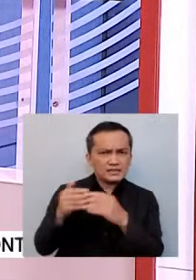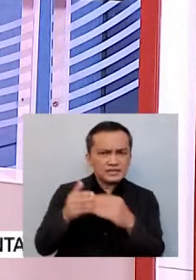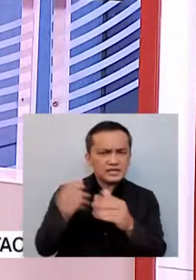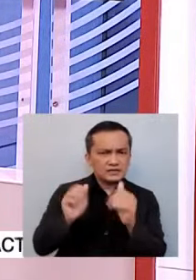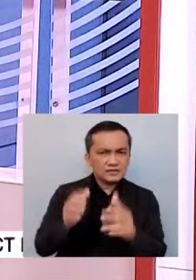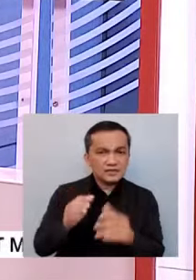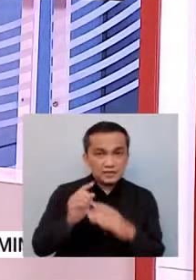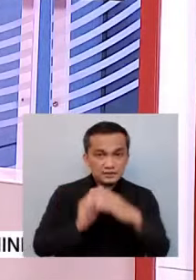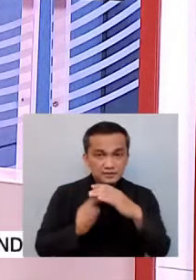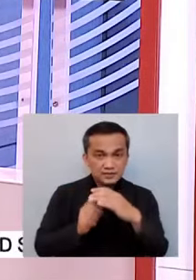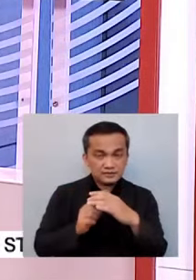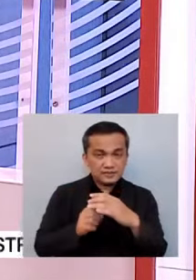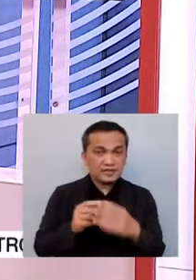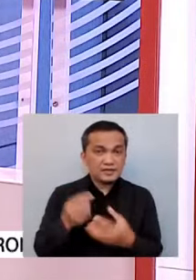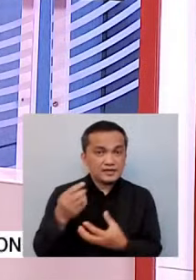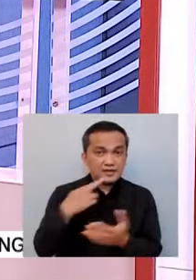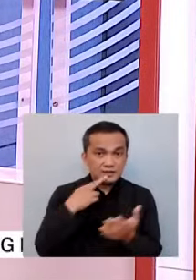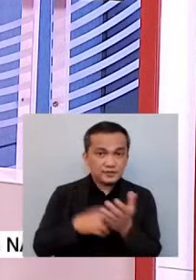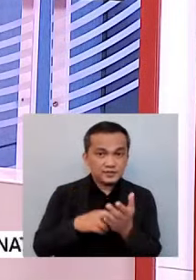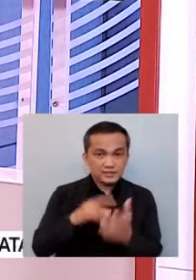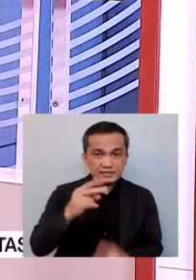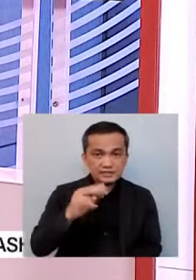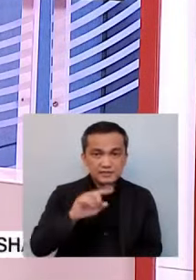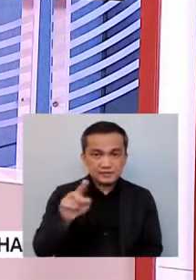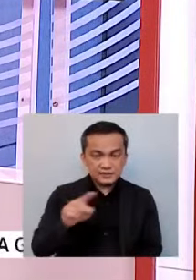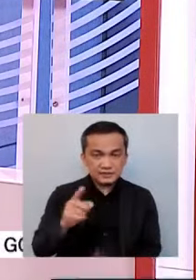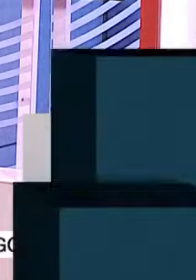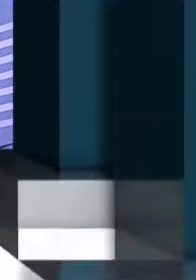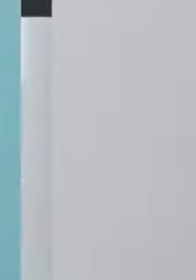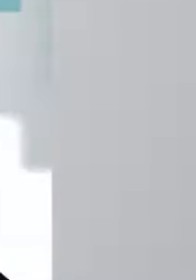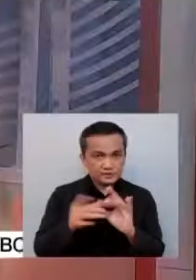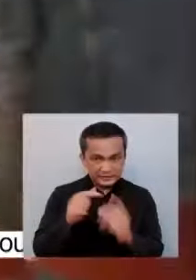Hollywood correspondent Yong Chavez tells us her story.